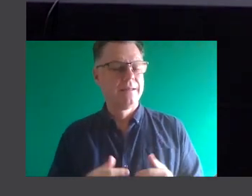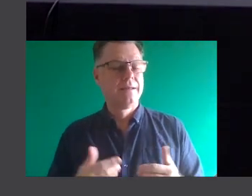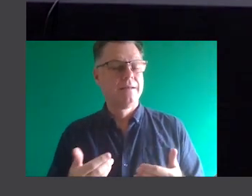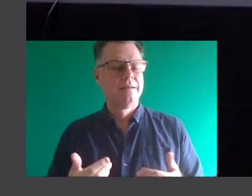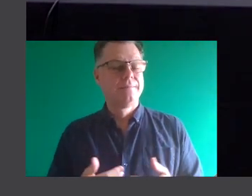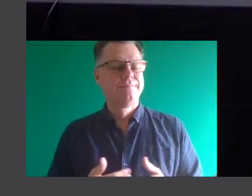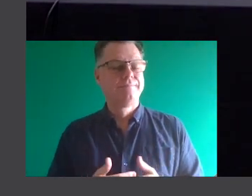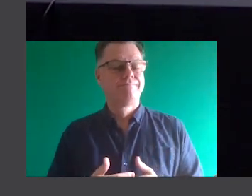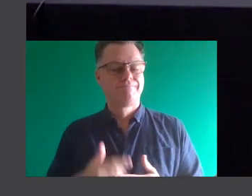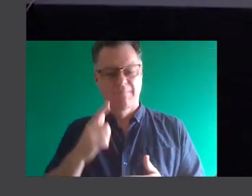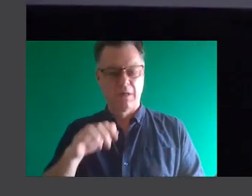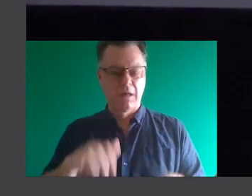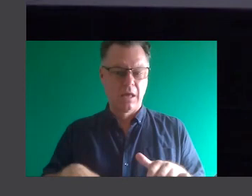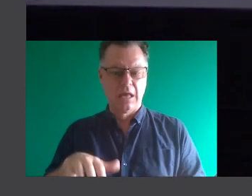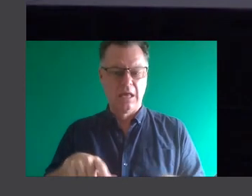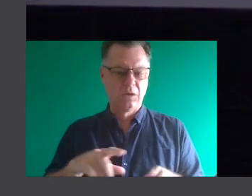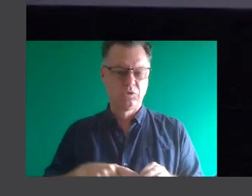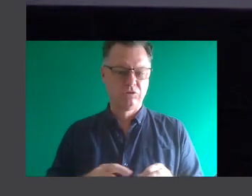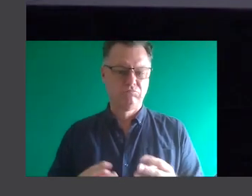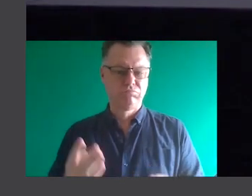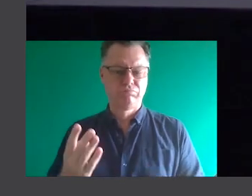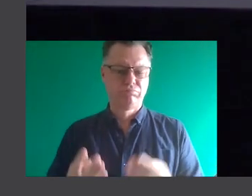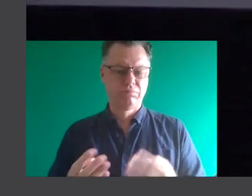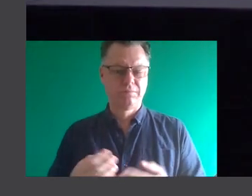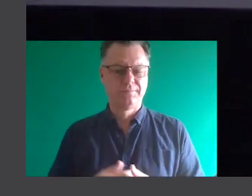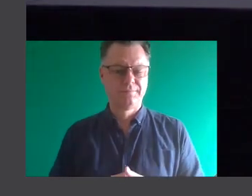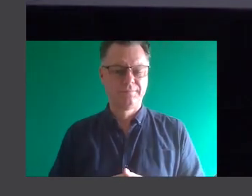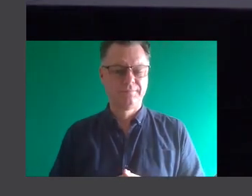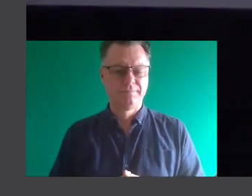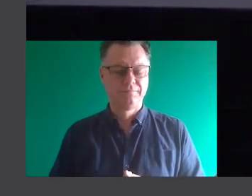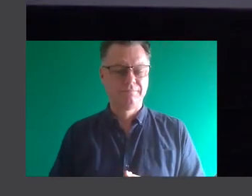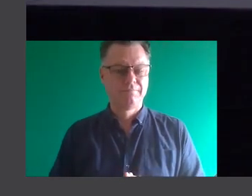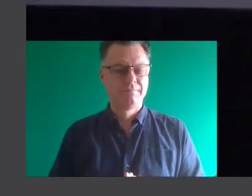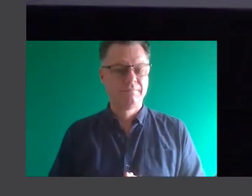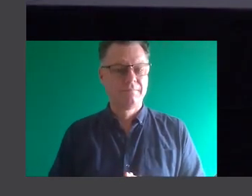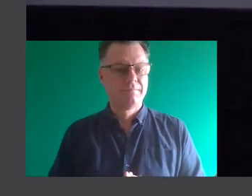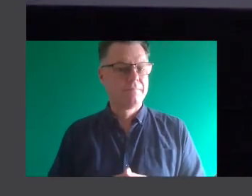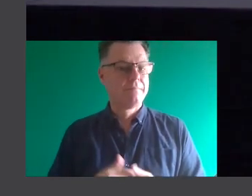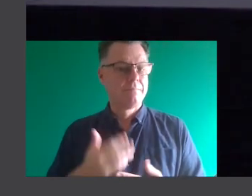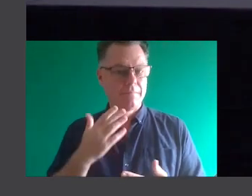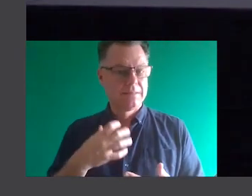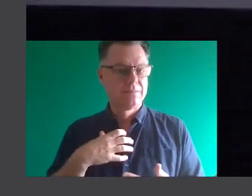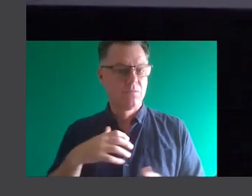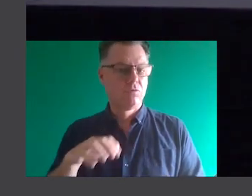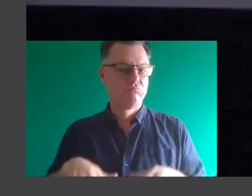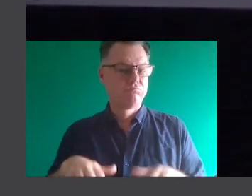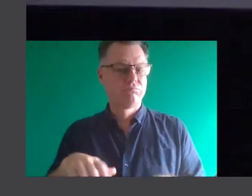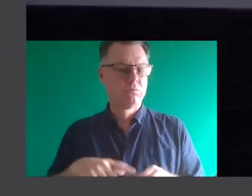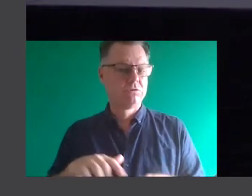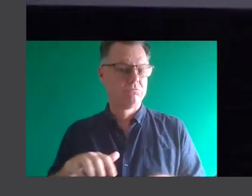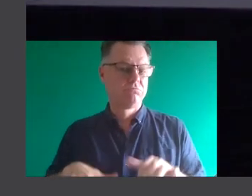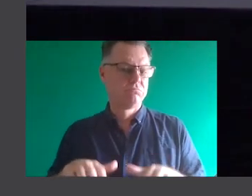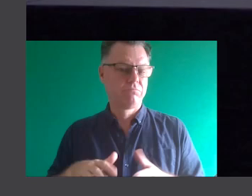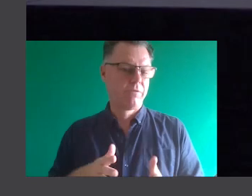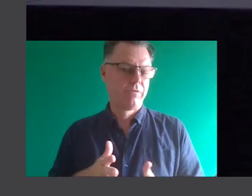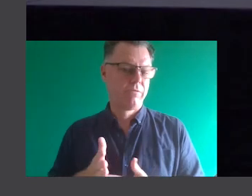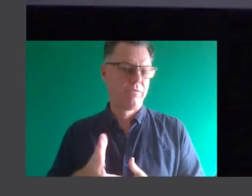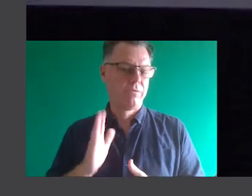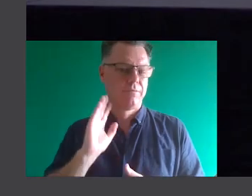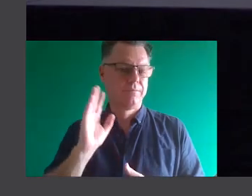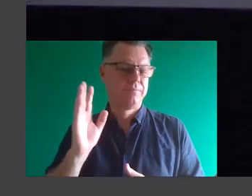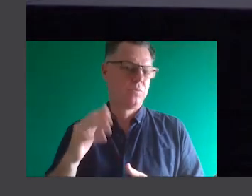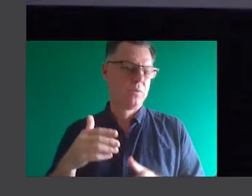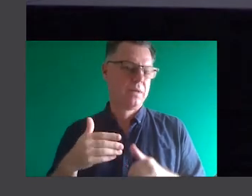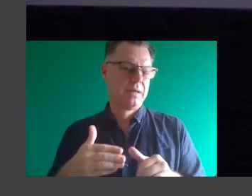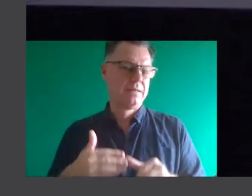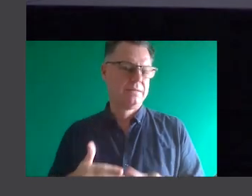more information. So we're seeing questions coming in, but please remember to keep submitting any questions you